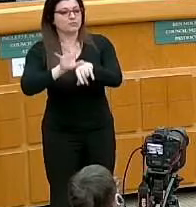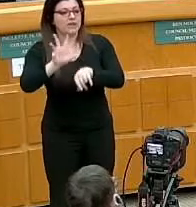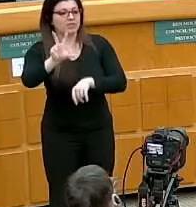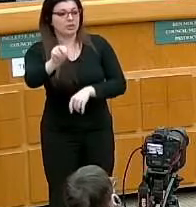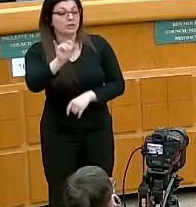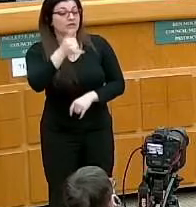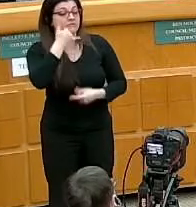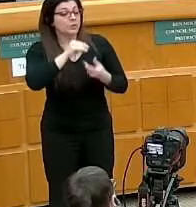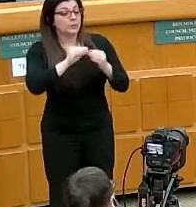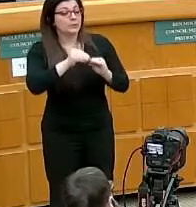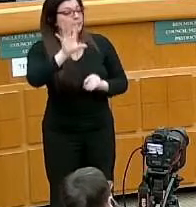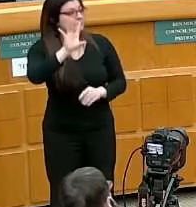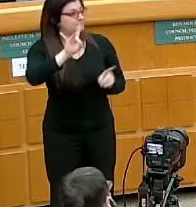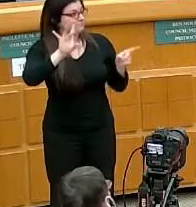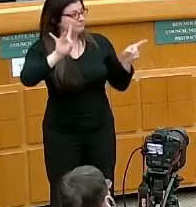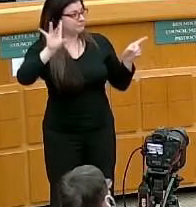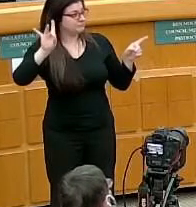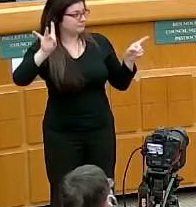It's